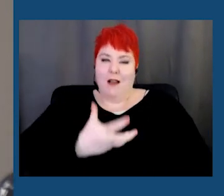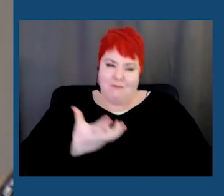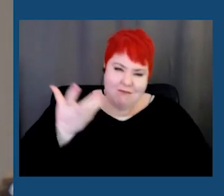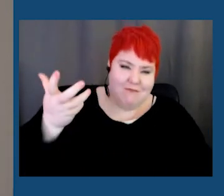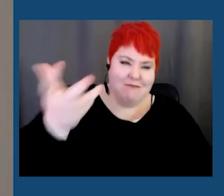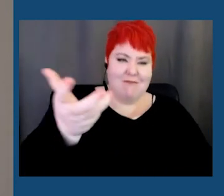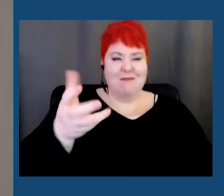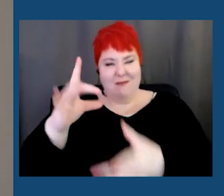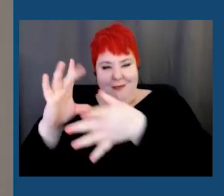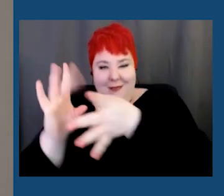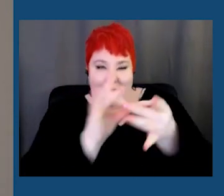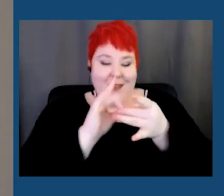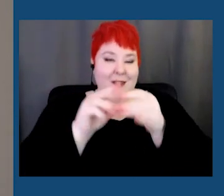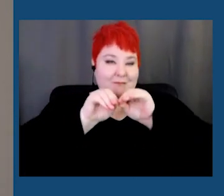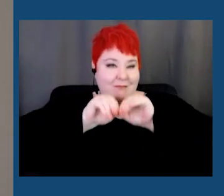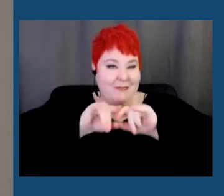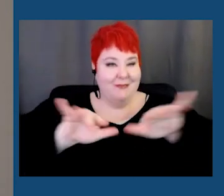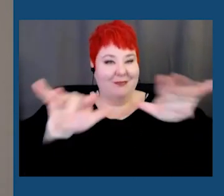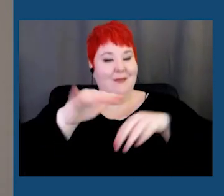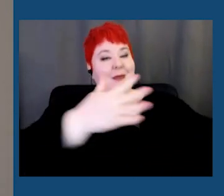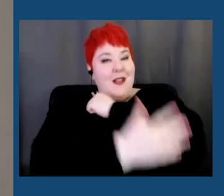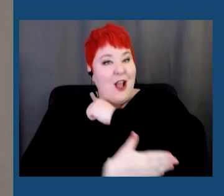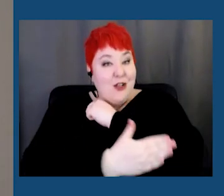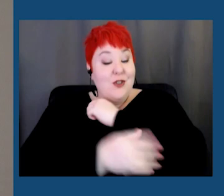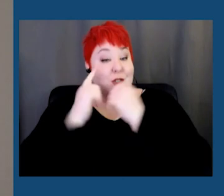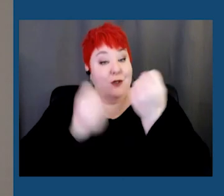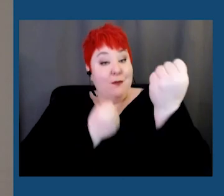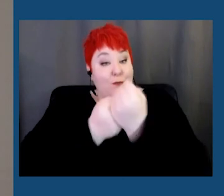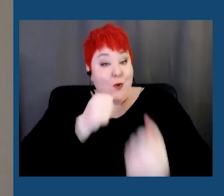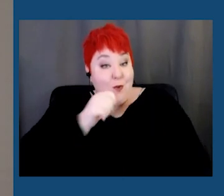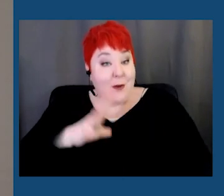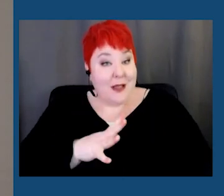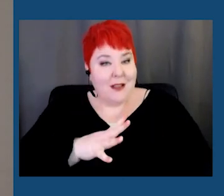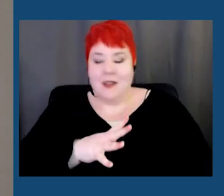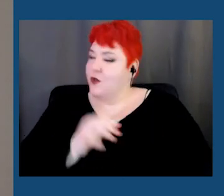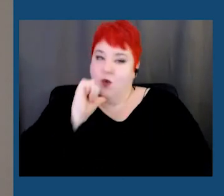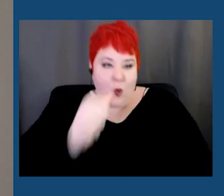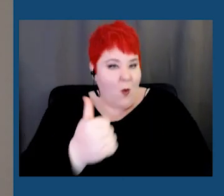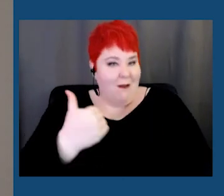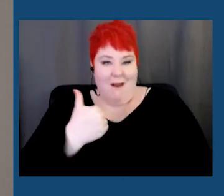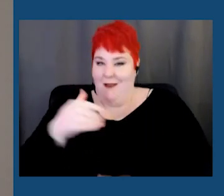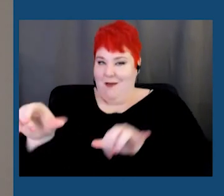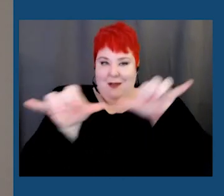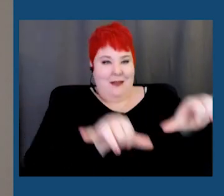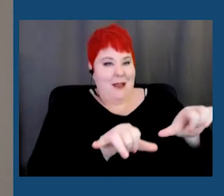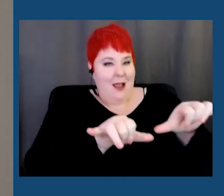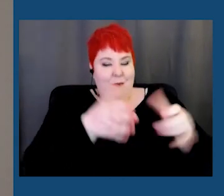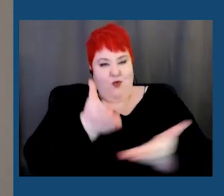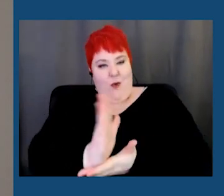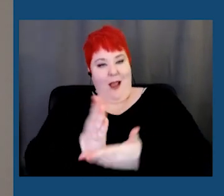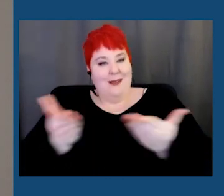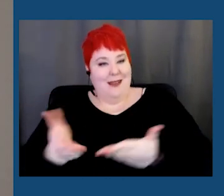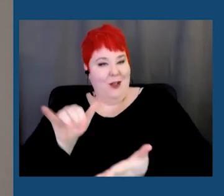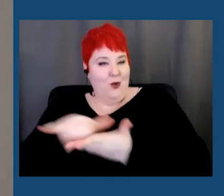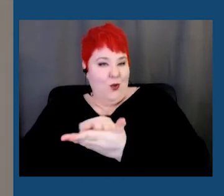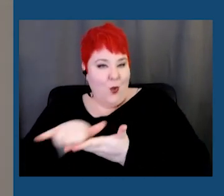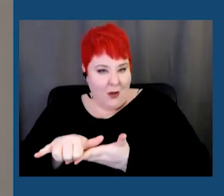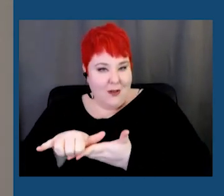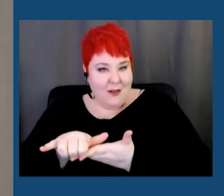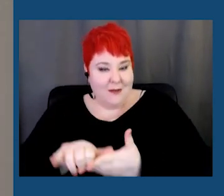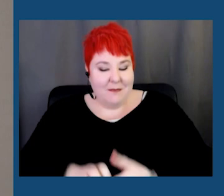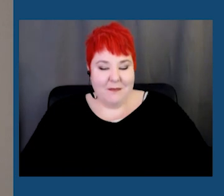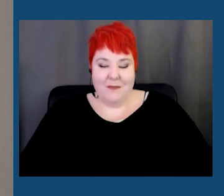over the country in support of women who do not have the same rights that we have here in New York. What's